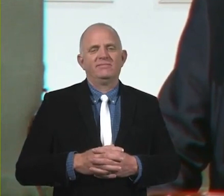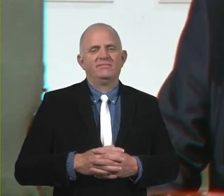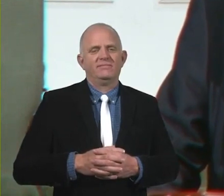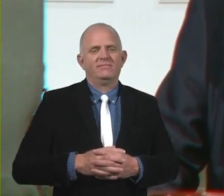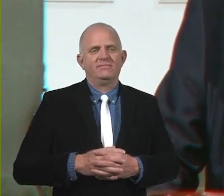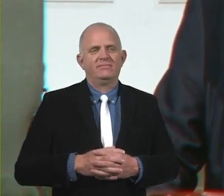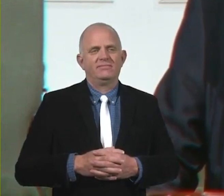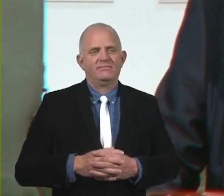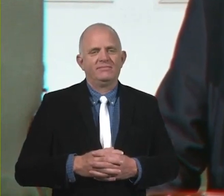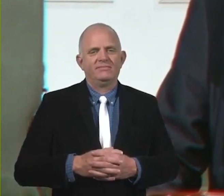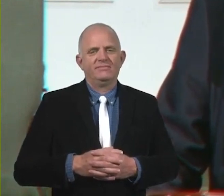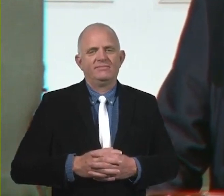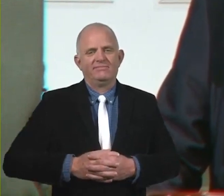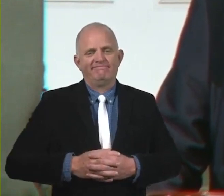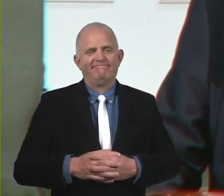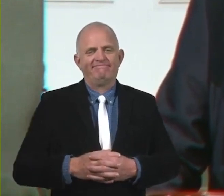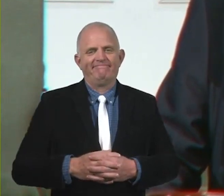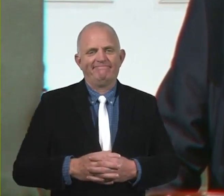Yeah.